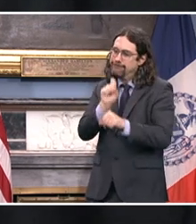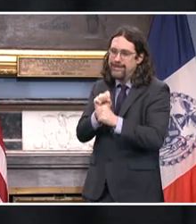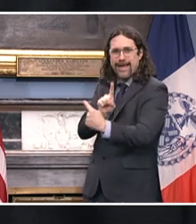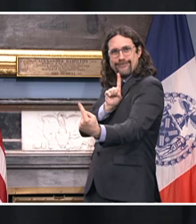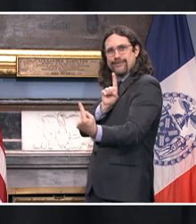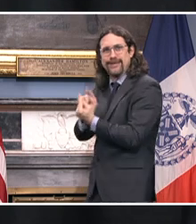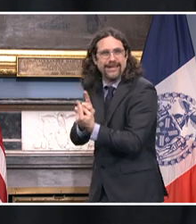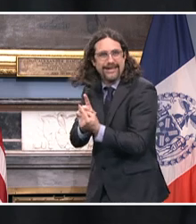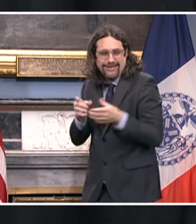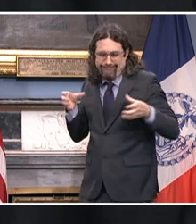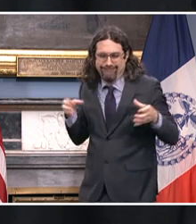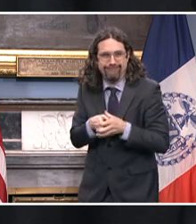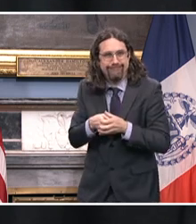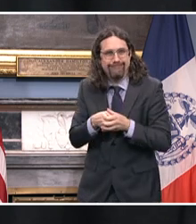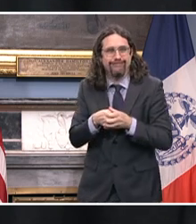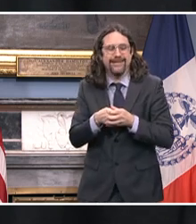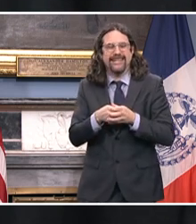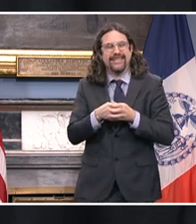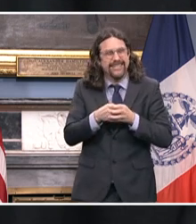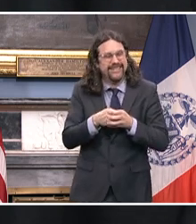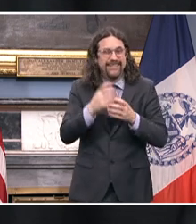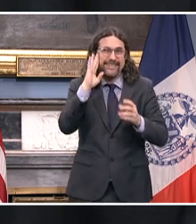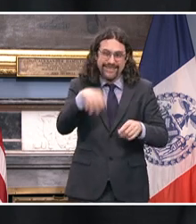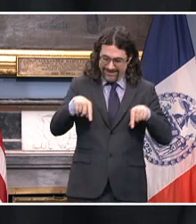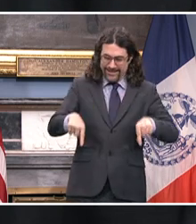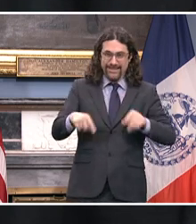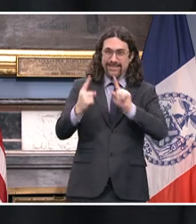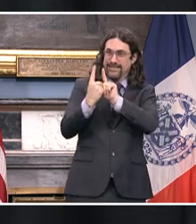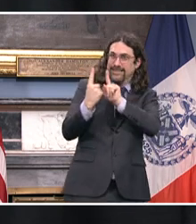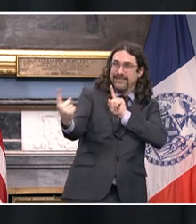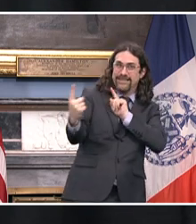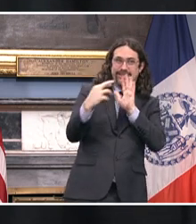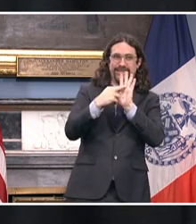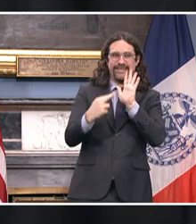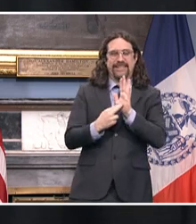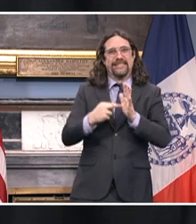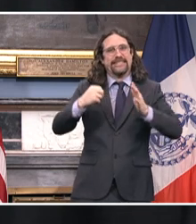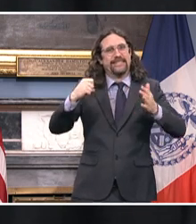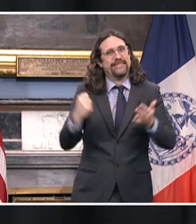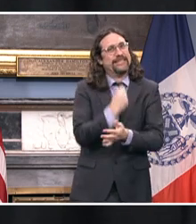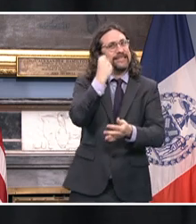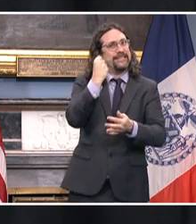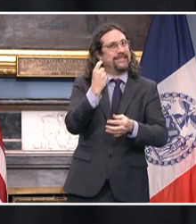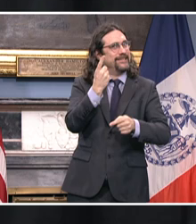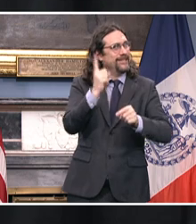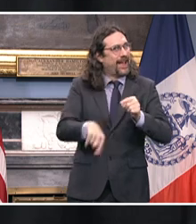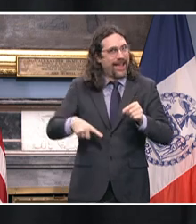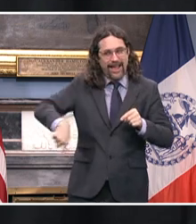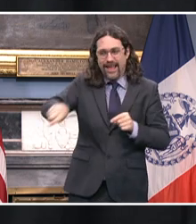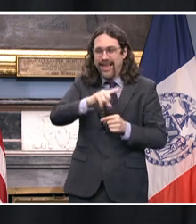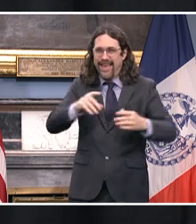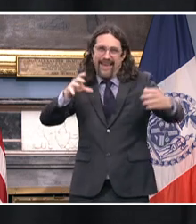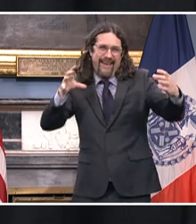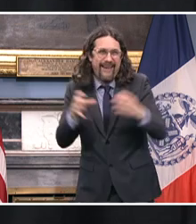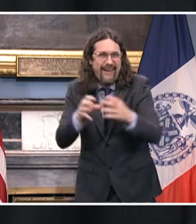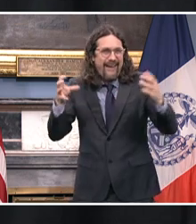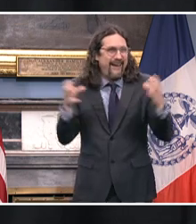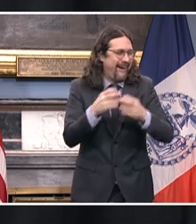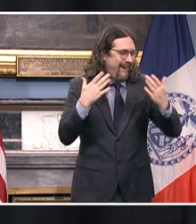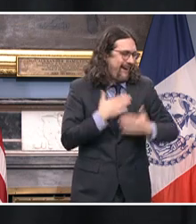to. But there's something about this time of year that I believe is